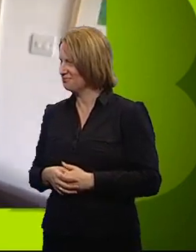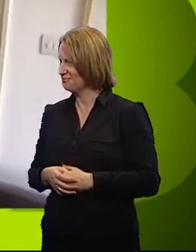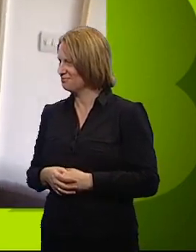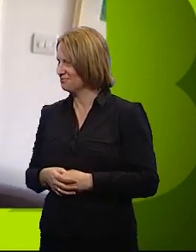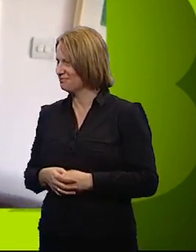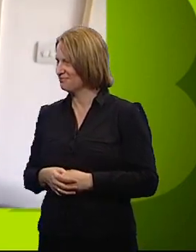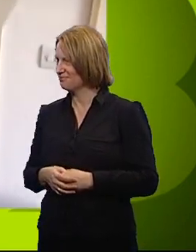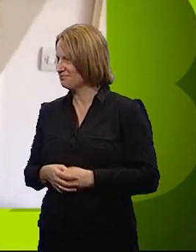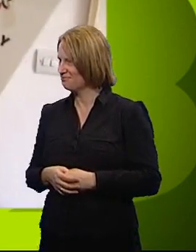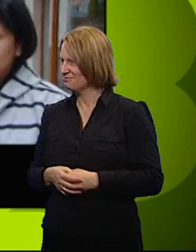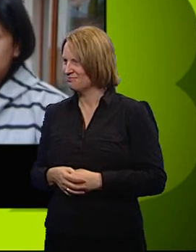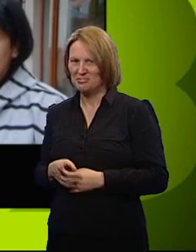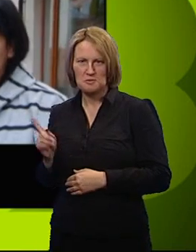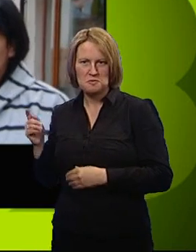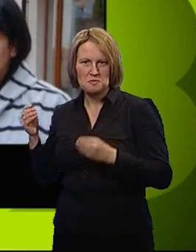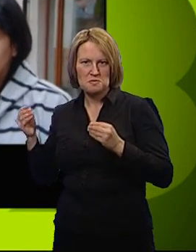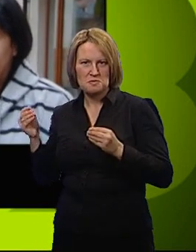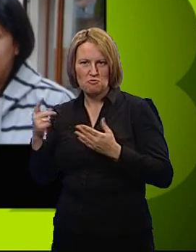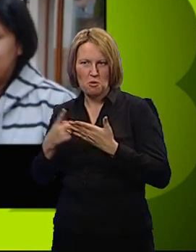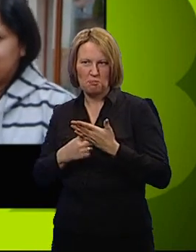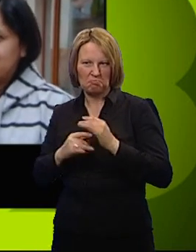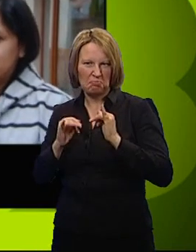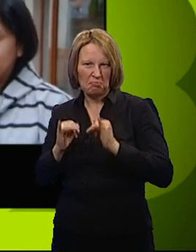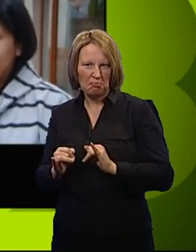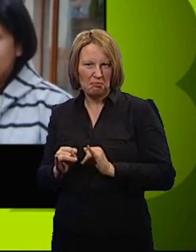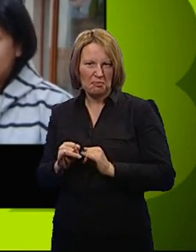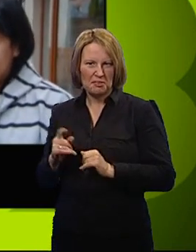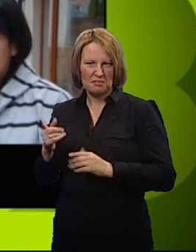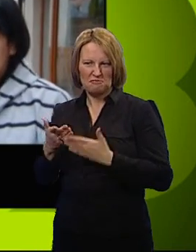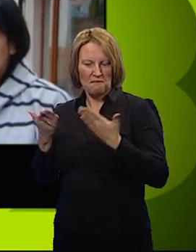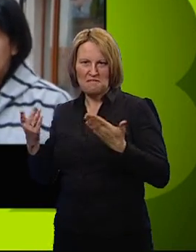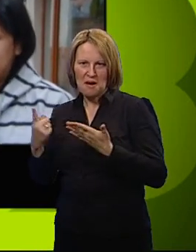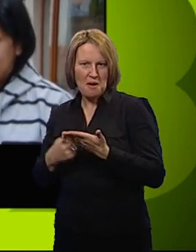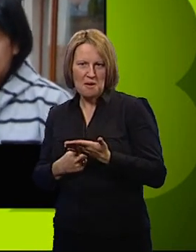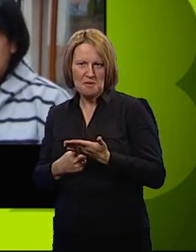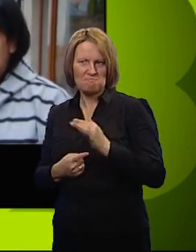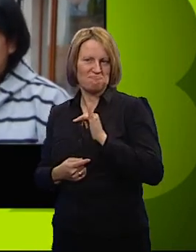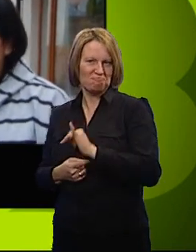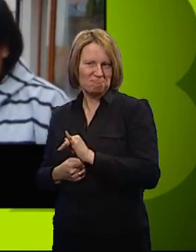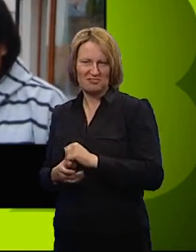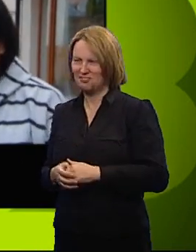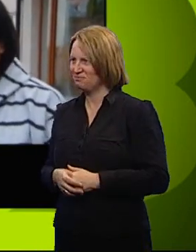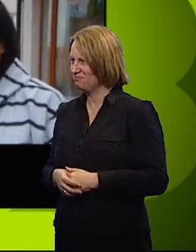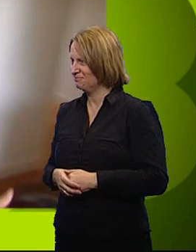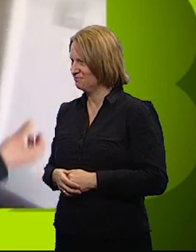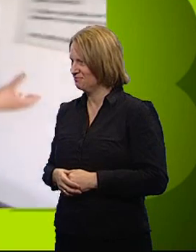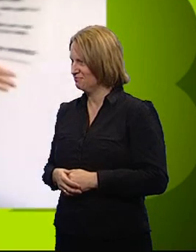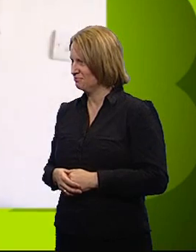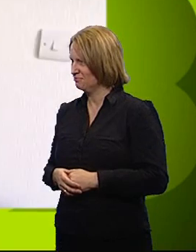Bye! Yay! I think the rules are terrible. I think the rules are an injustice to my humanity, a